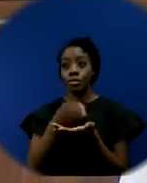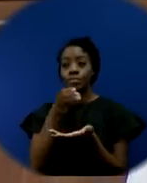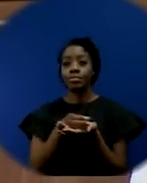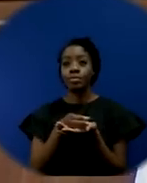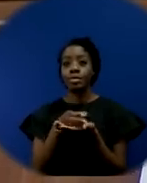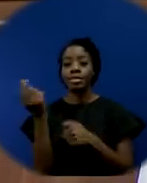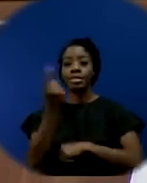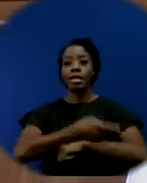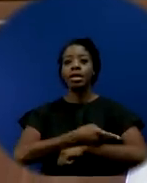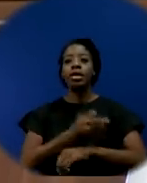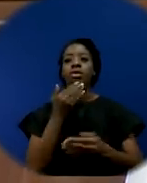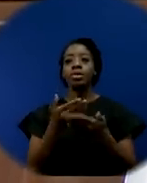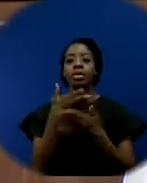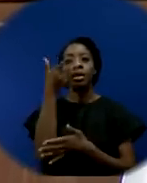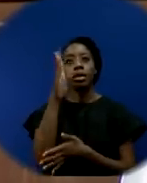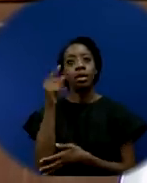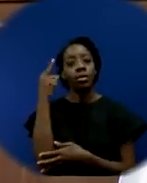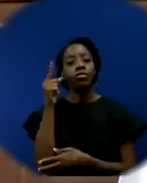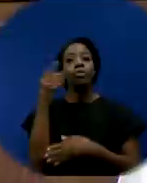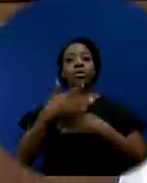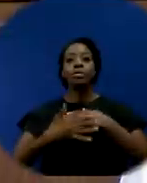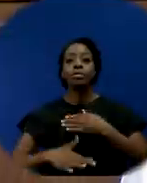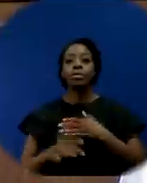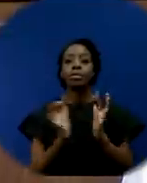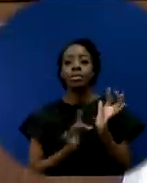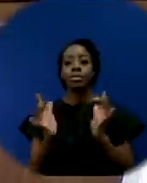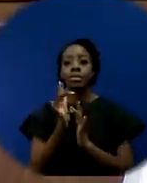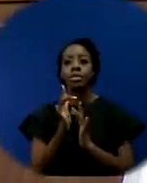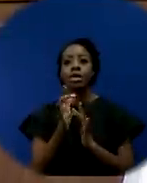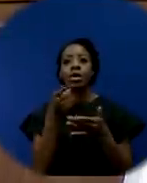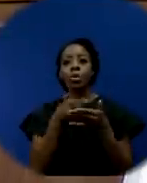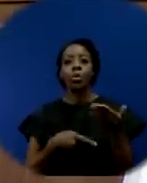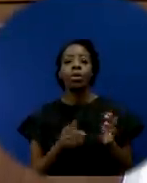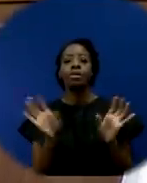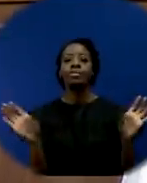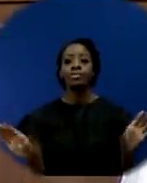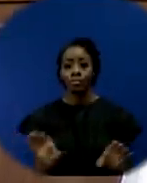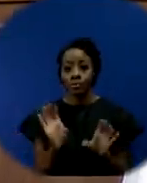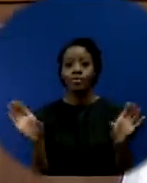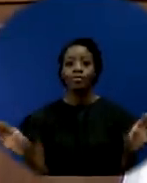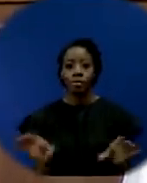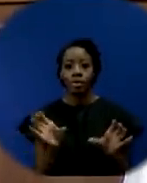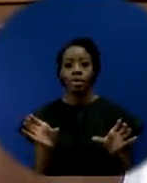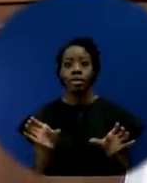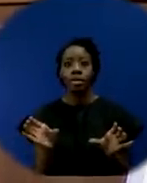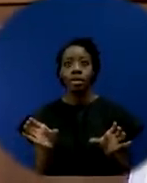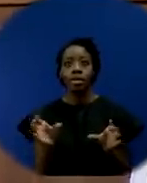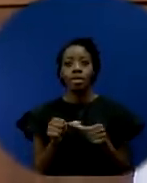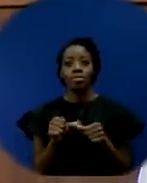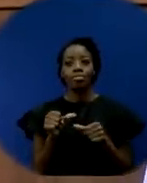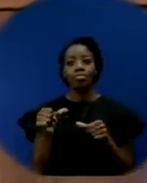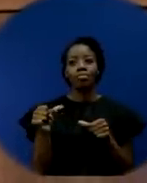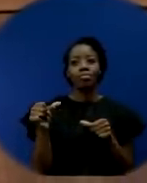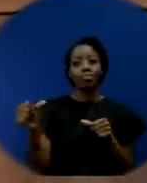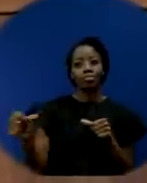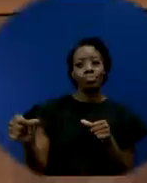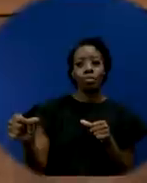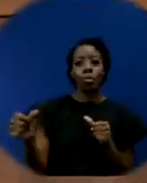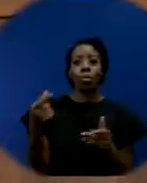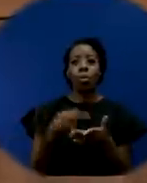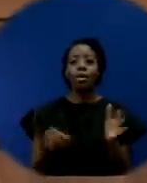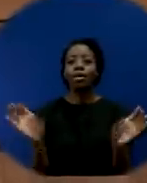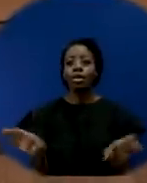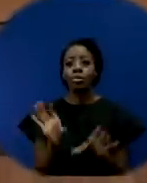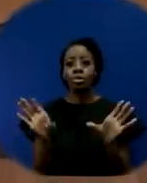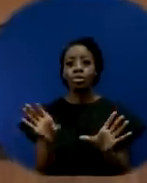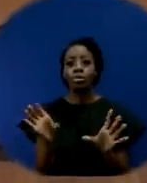thank God for the blood of Jesus and for what he did, the farthest extent to which he would go to secure